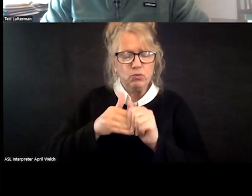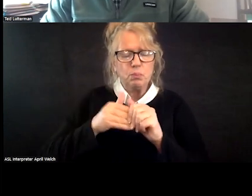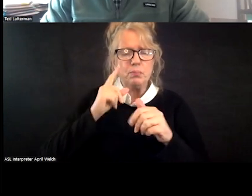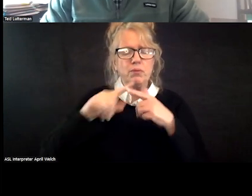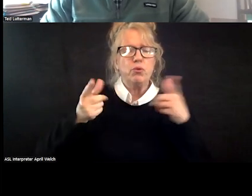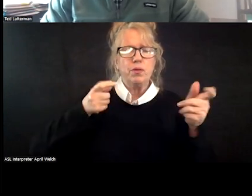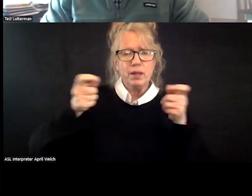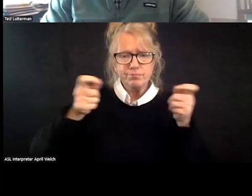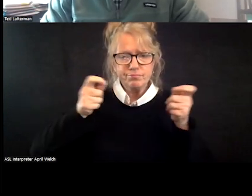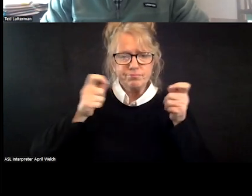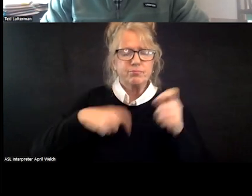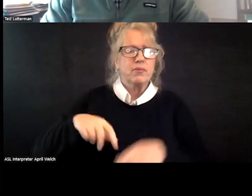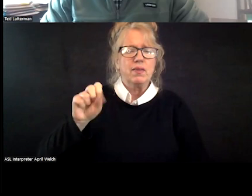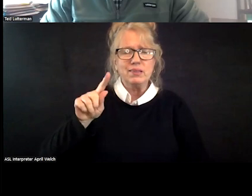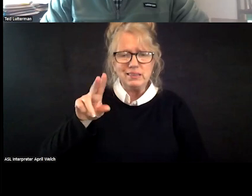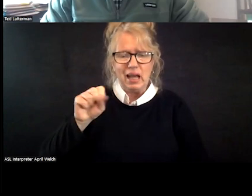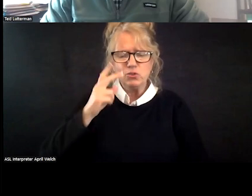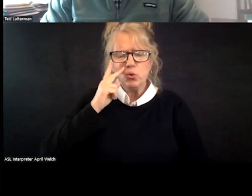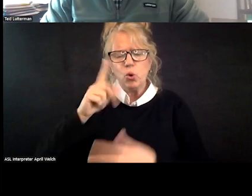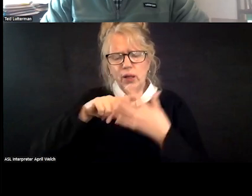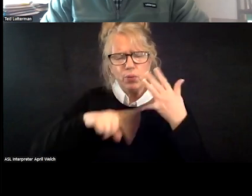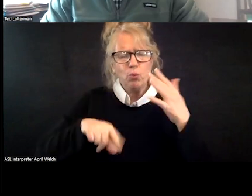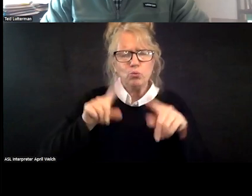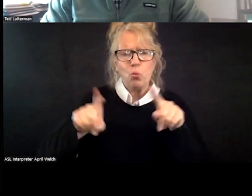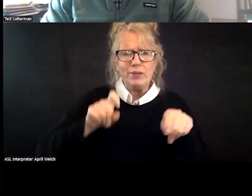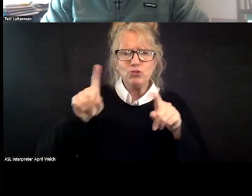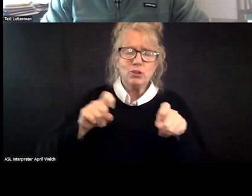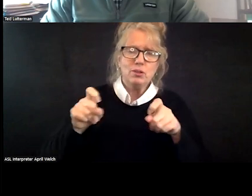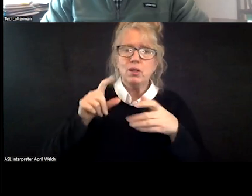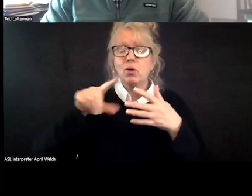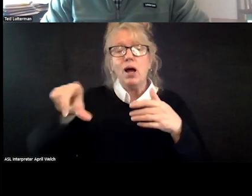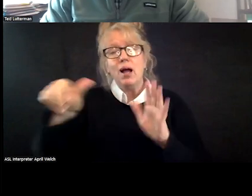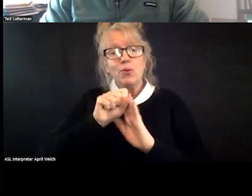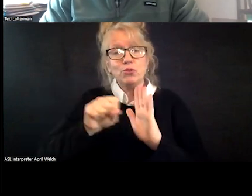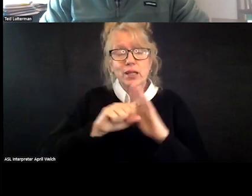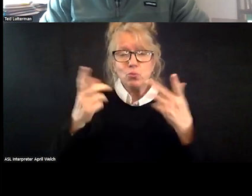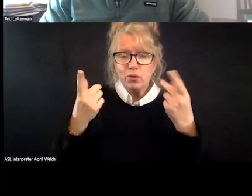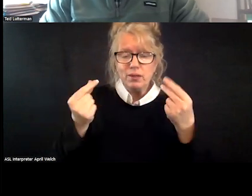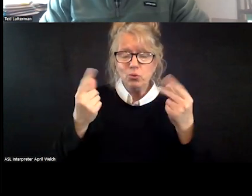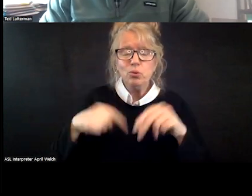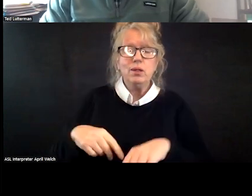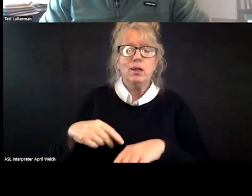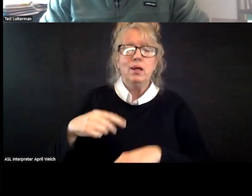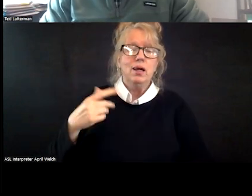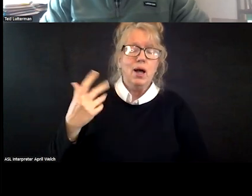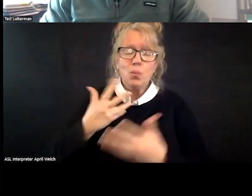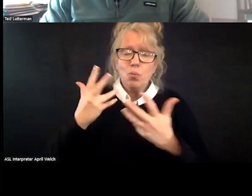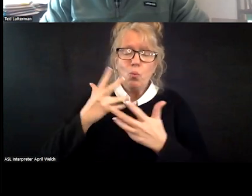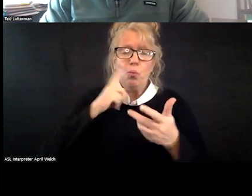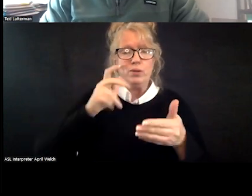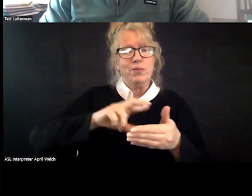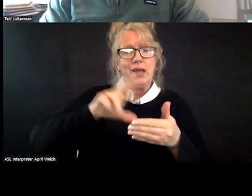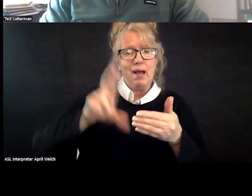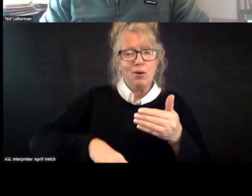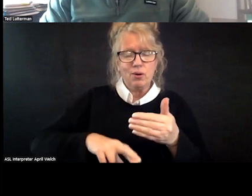state staff that look at what are the key questions they want to know about what other states are doing and what's the outcomes of